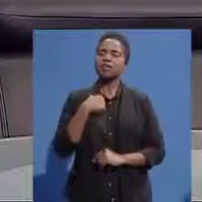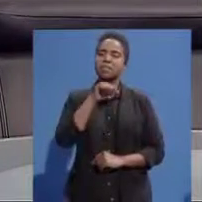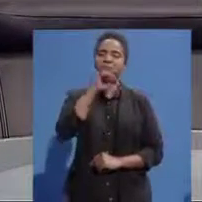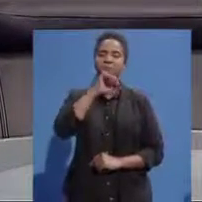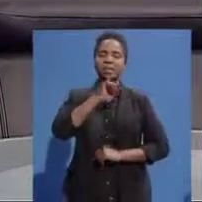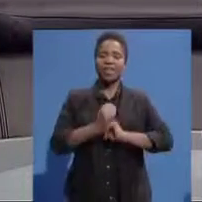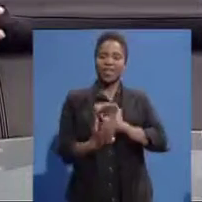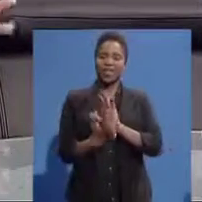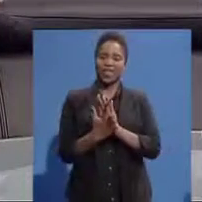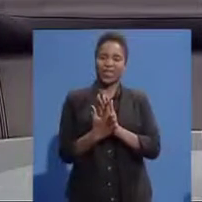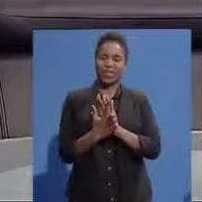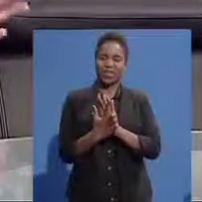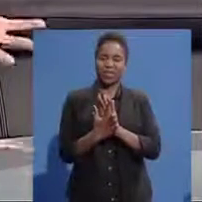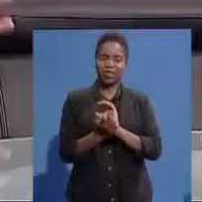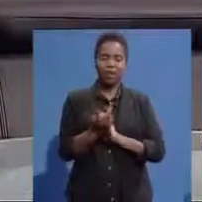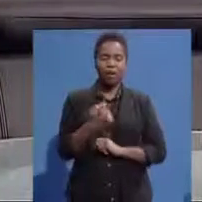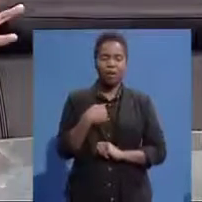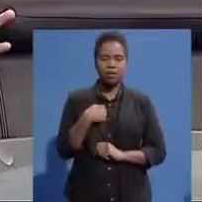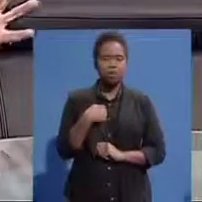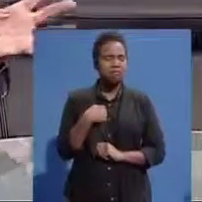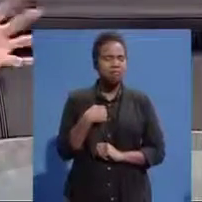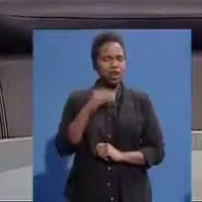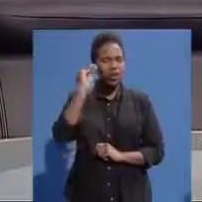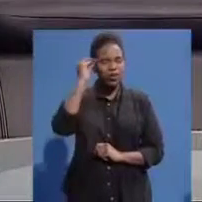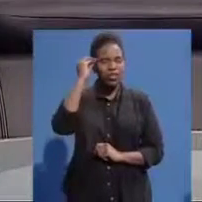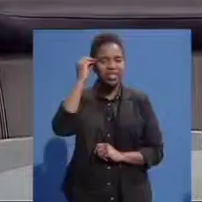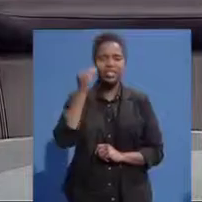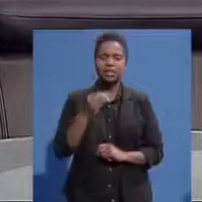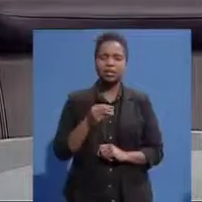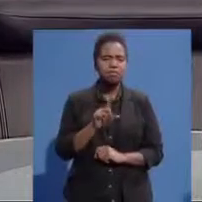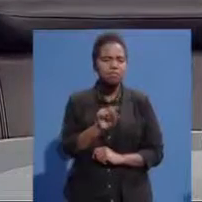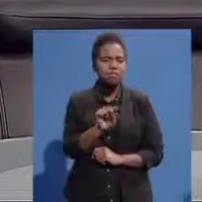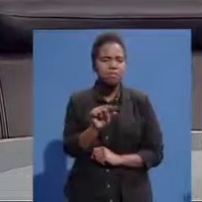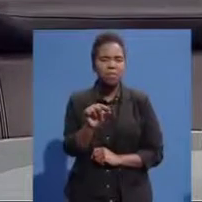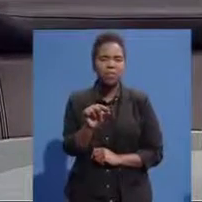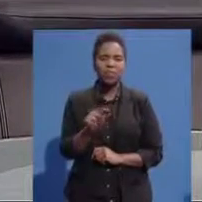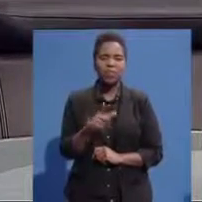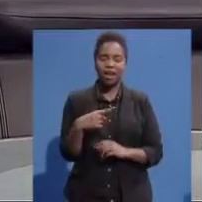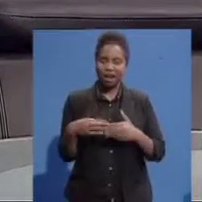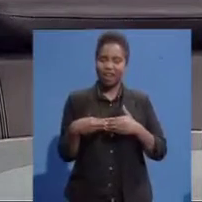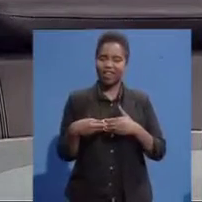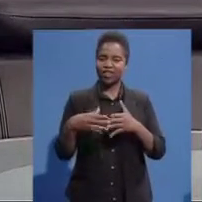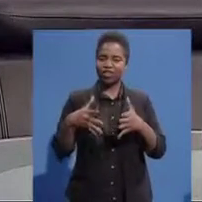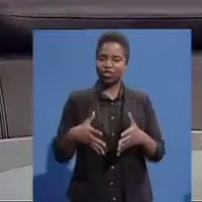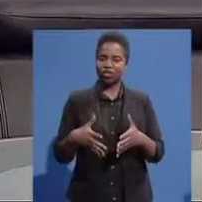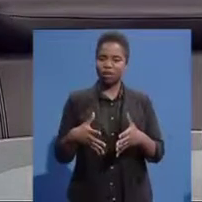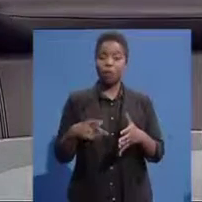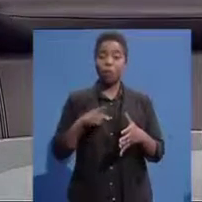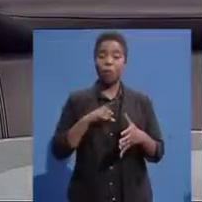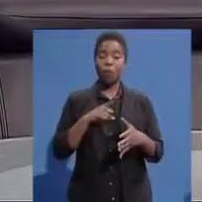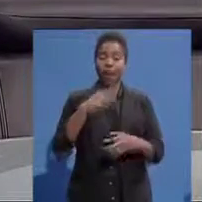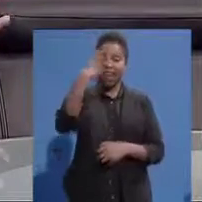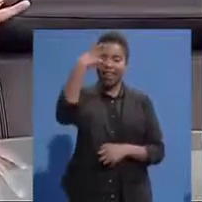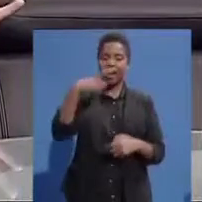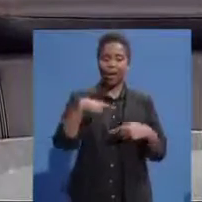in particular, he was fascinated, and he wrote about this and spoke about it, about leadership. He said, you know,